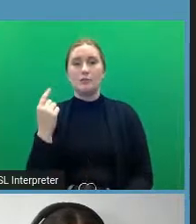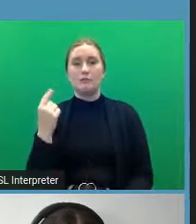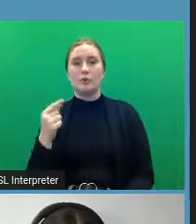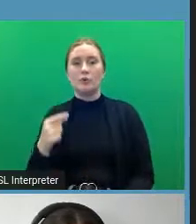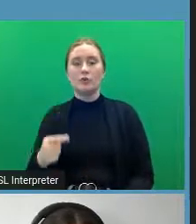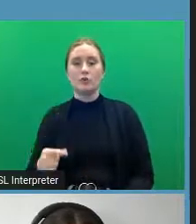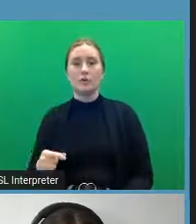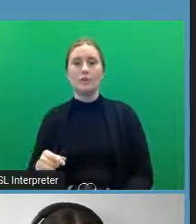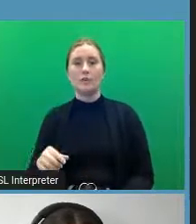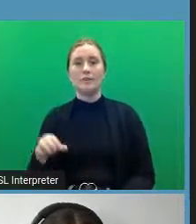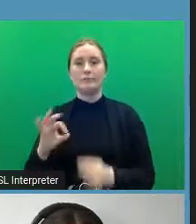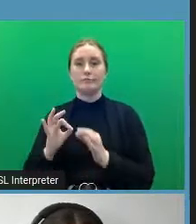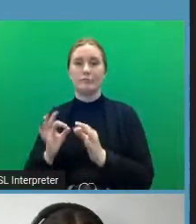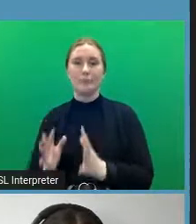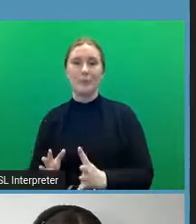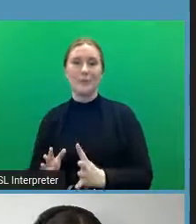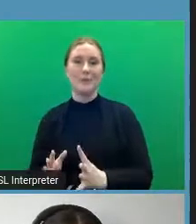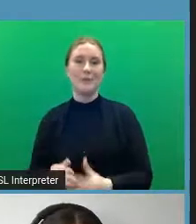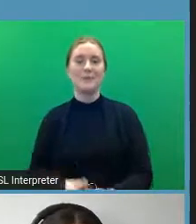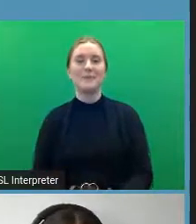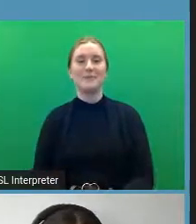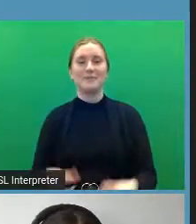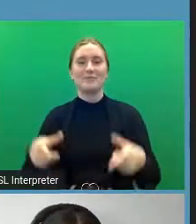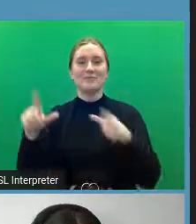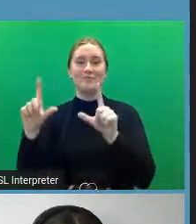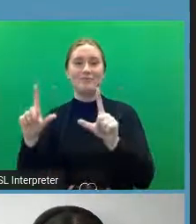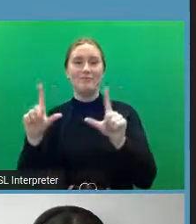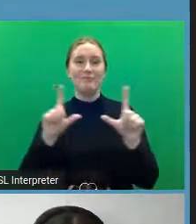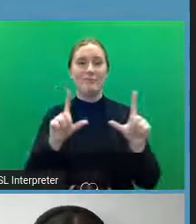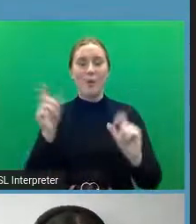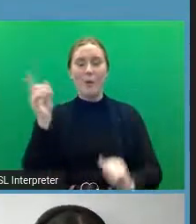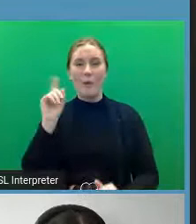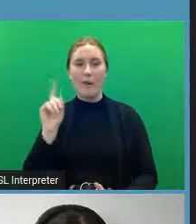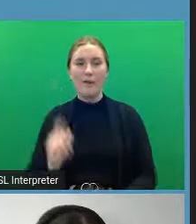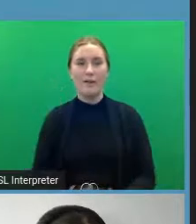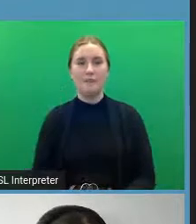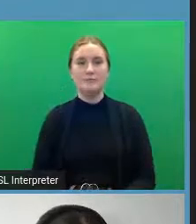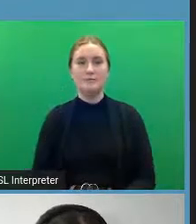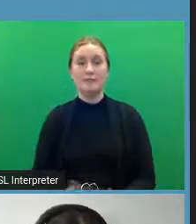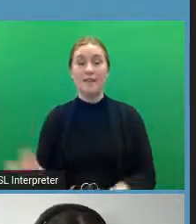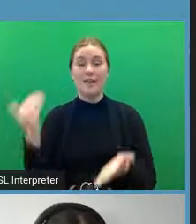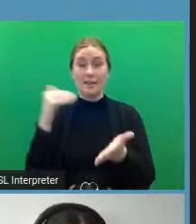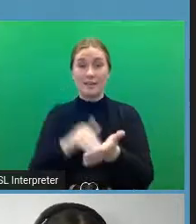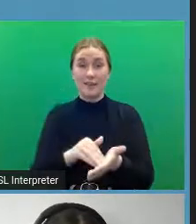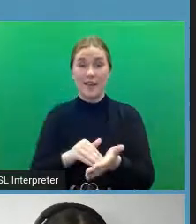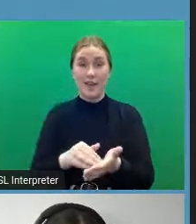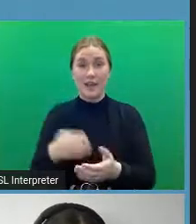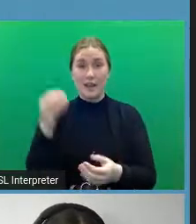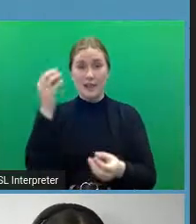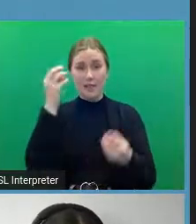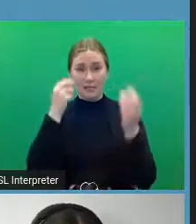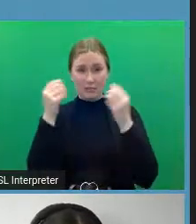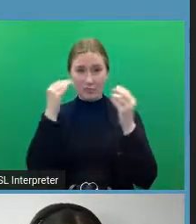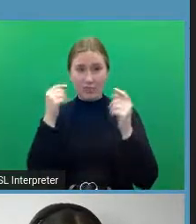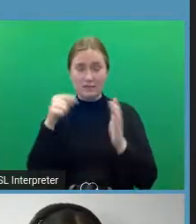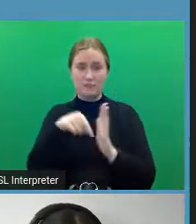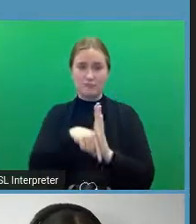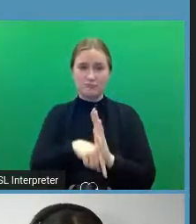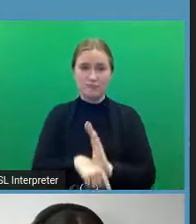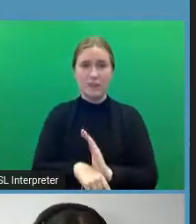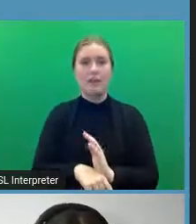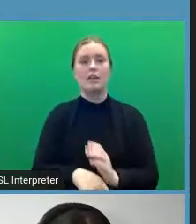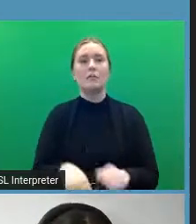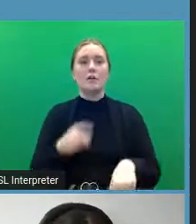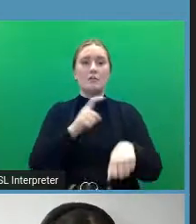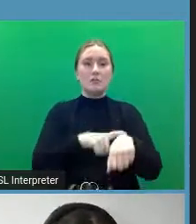interpreter. And once again, during production, don't forget those duration and pacing goals. It's very easy to get